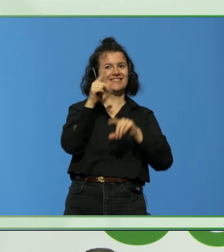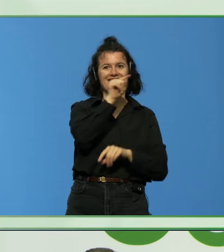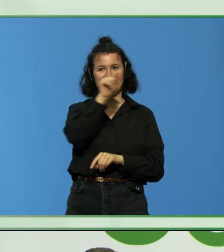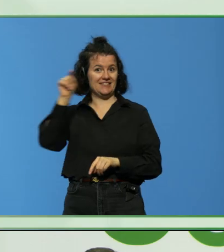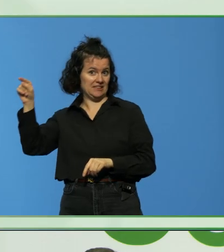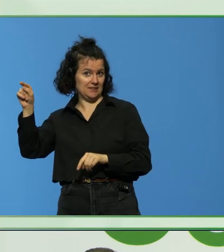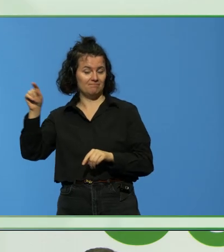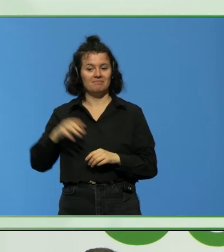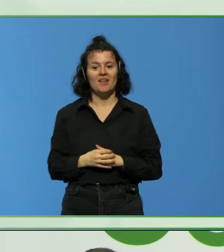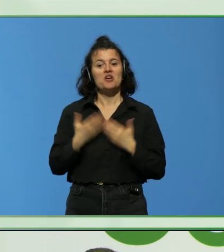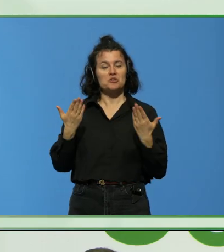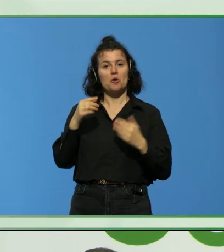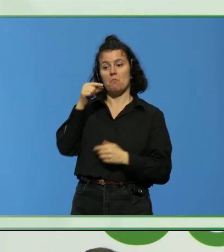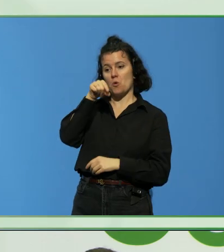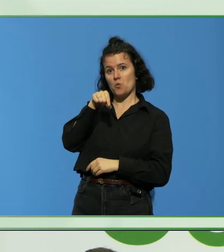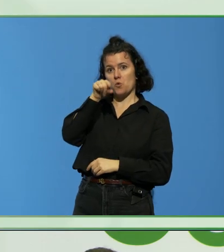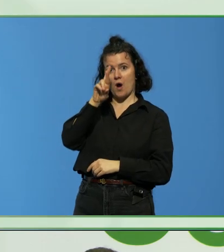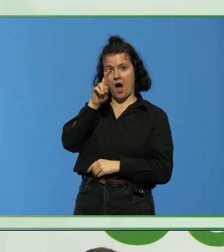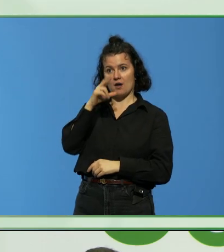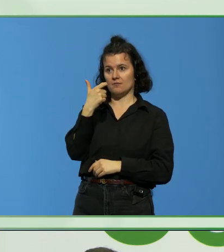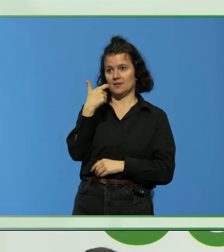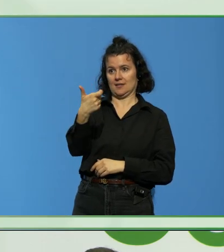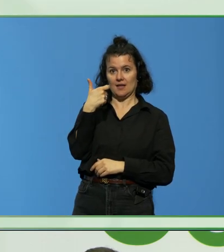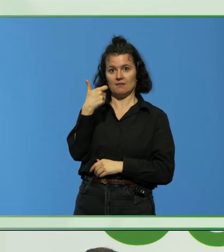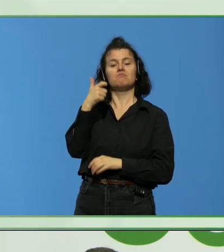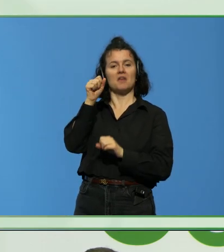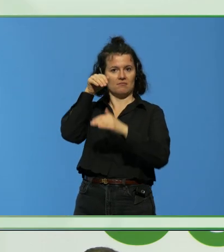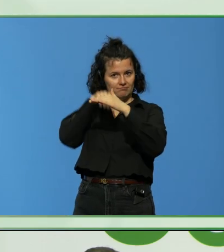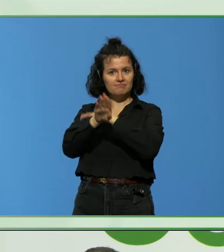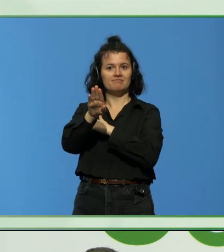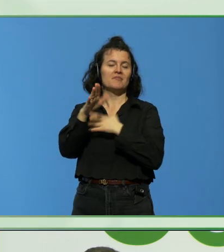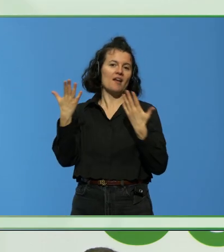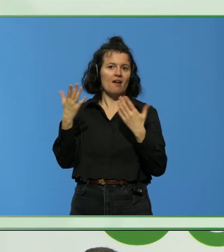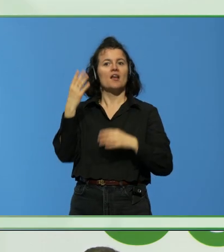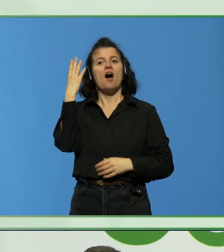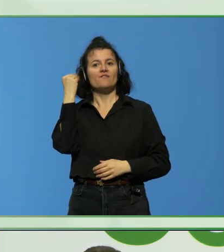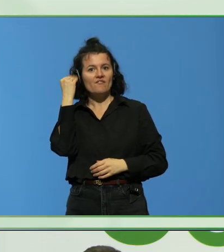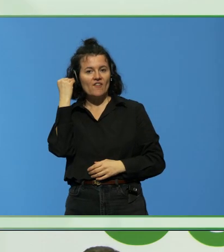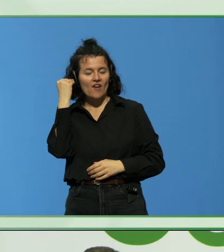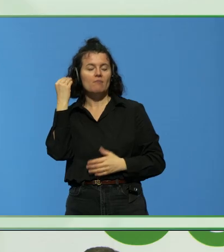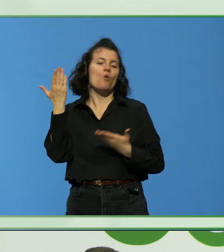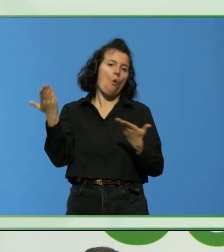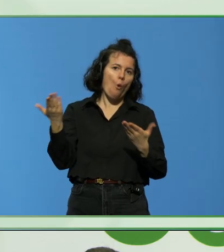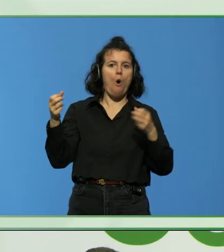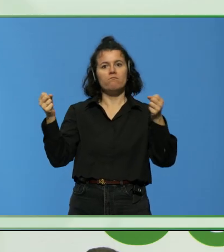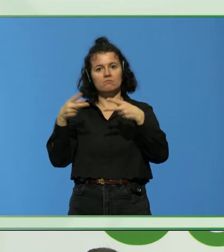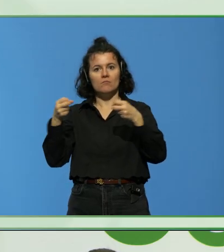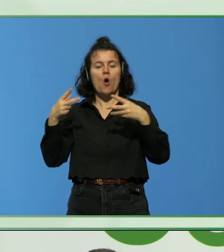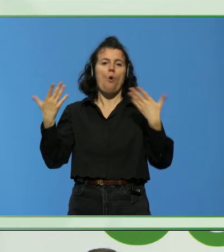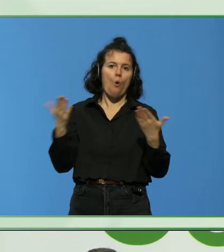so you can get audio description, sign language, speech to text, sound